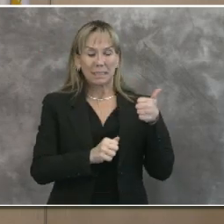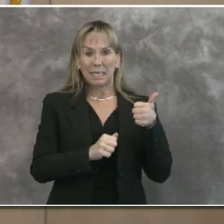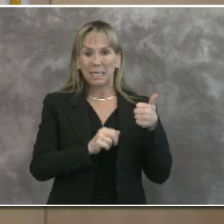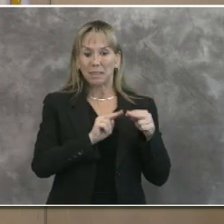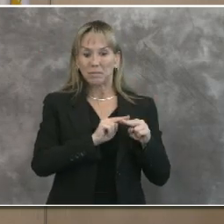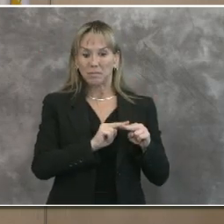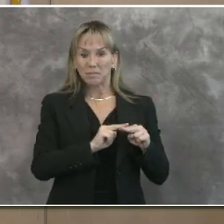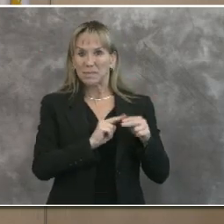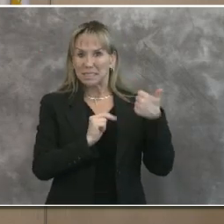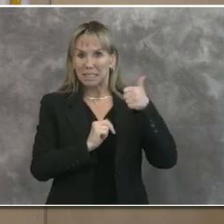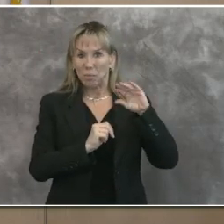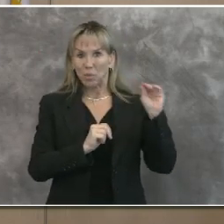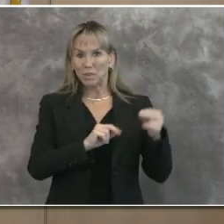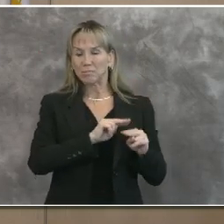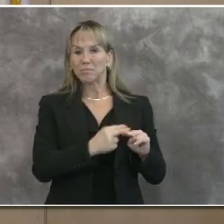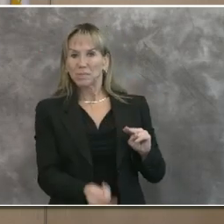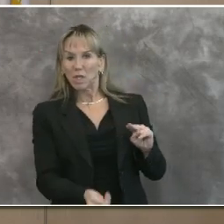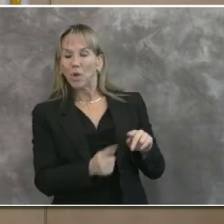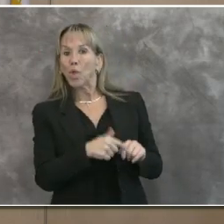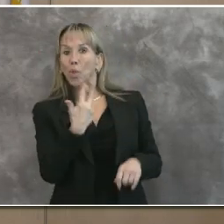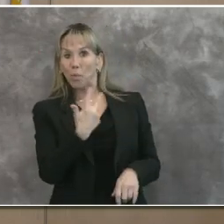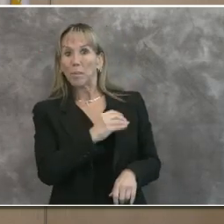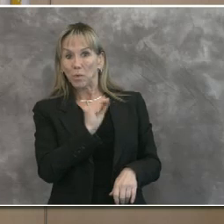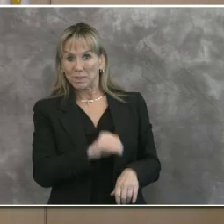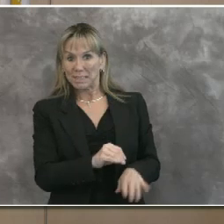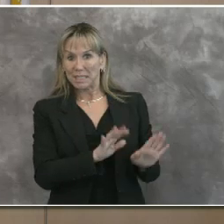down to 3%. For